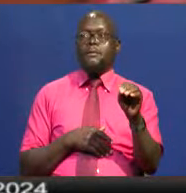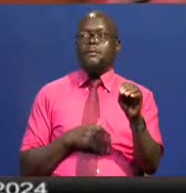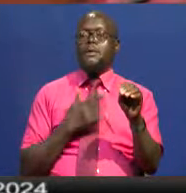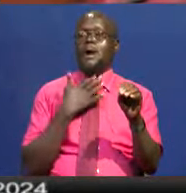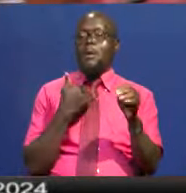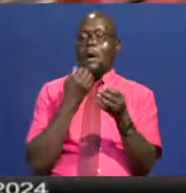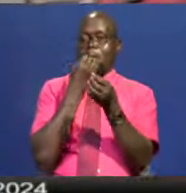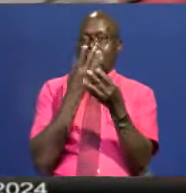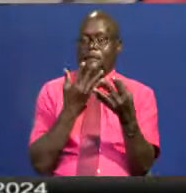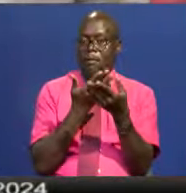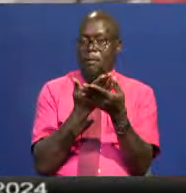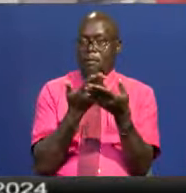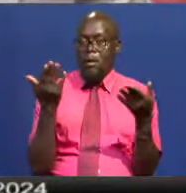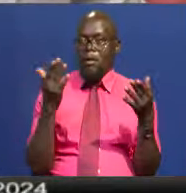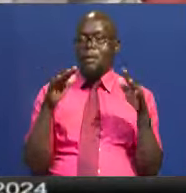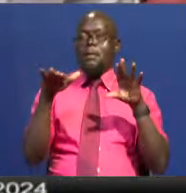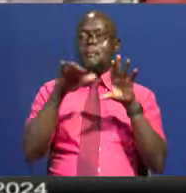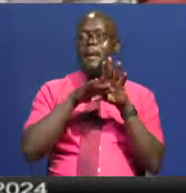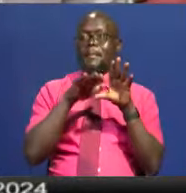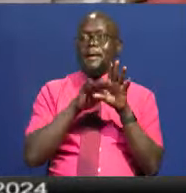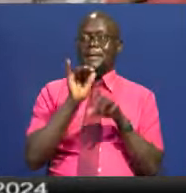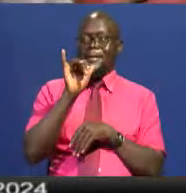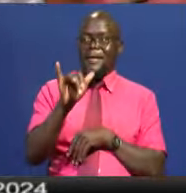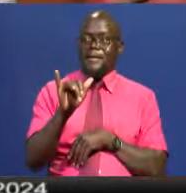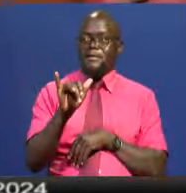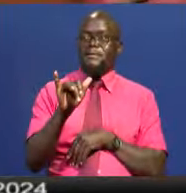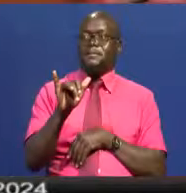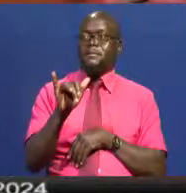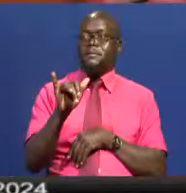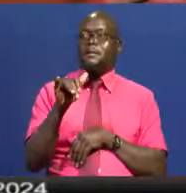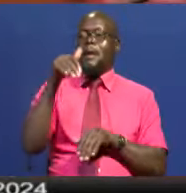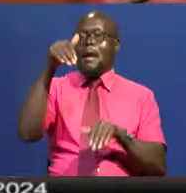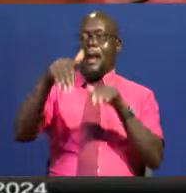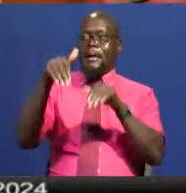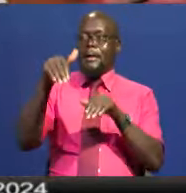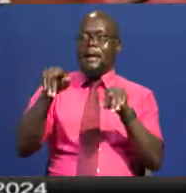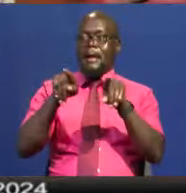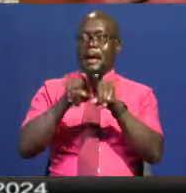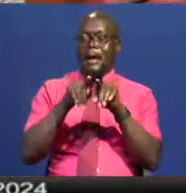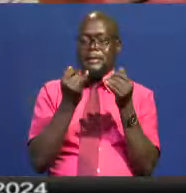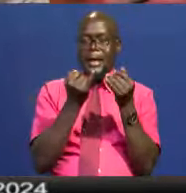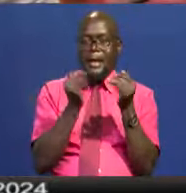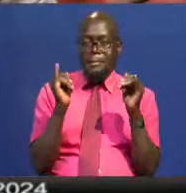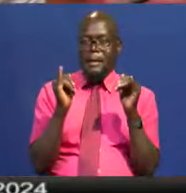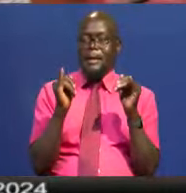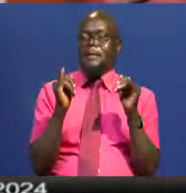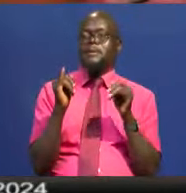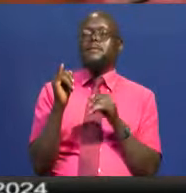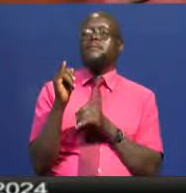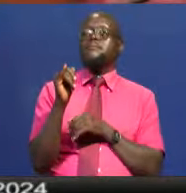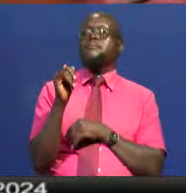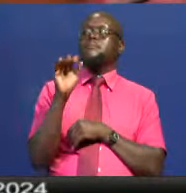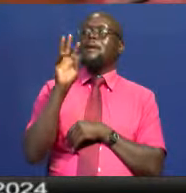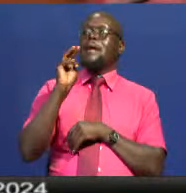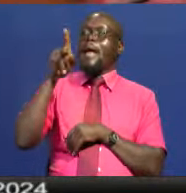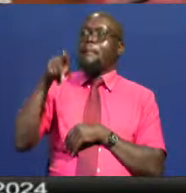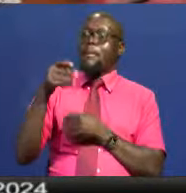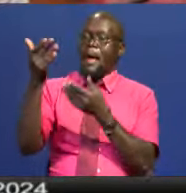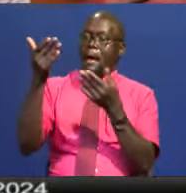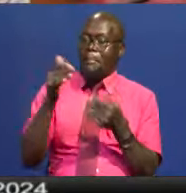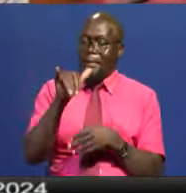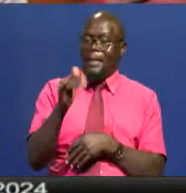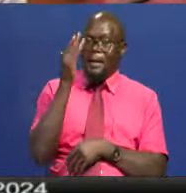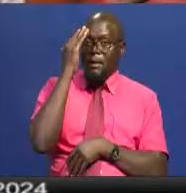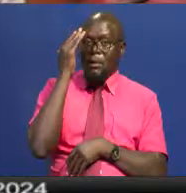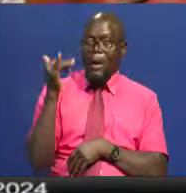I want to remind all the honourable members that I was elected as an independent candidate. Why I bring that up is